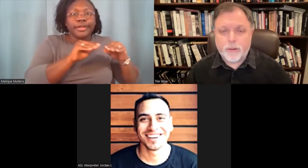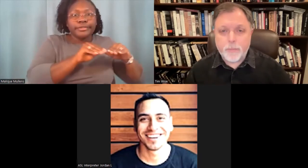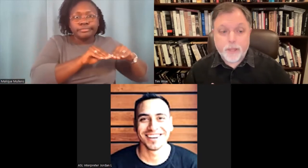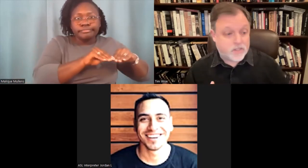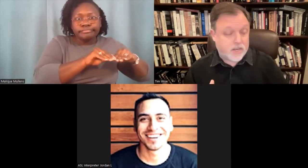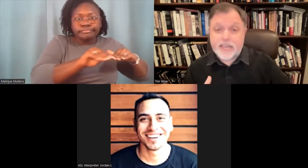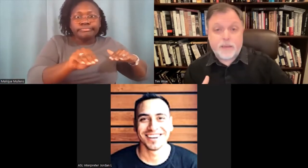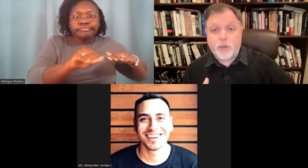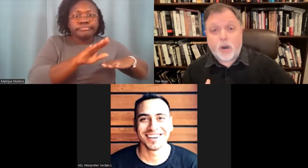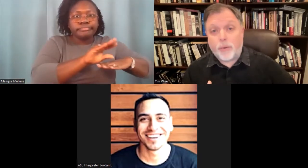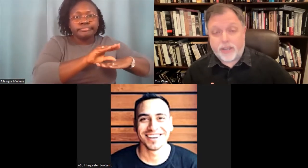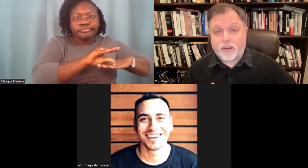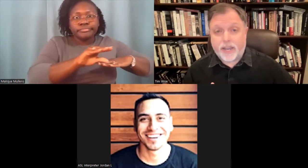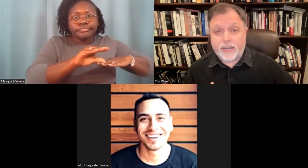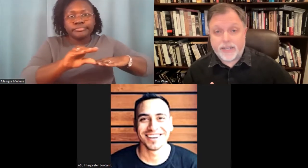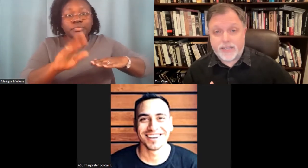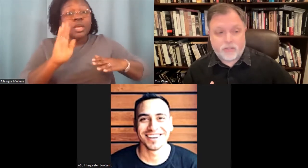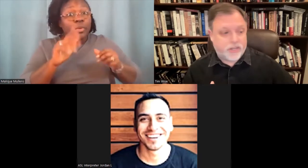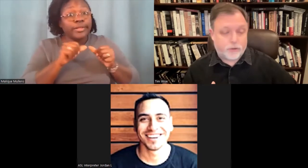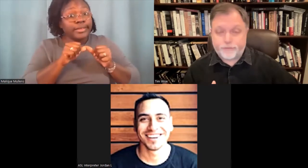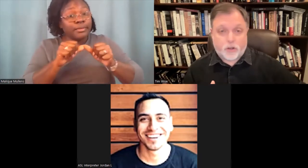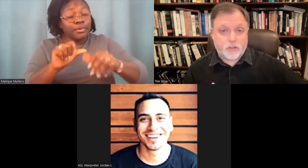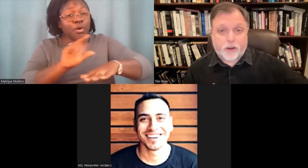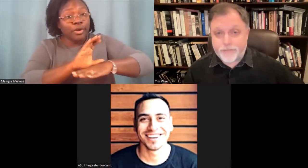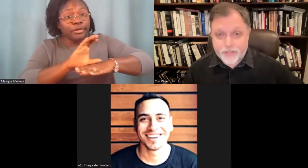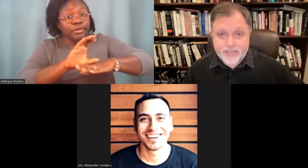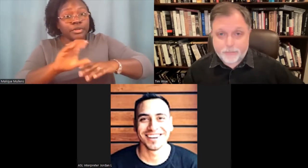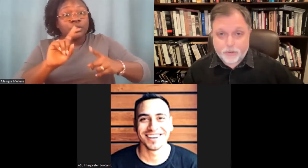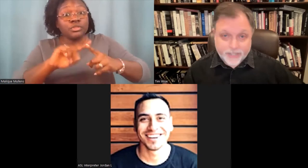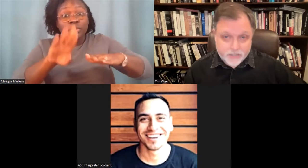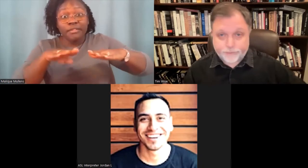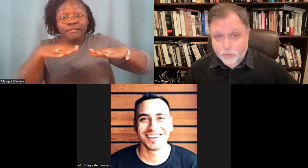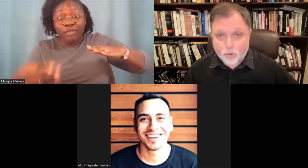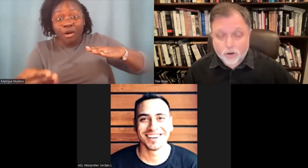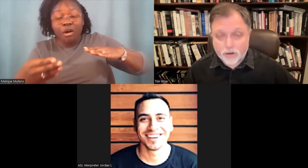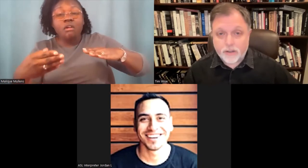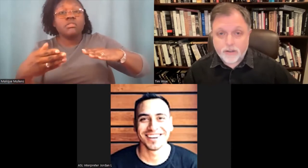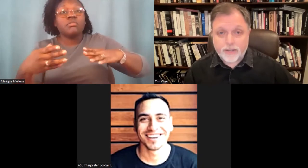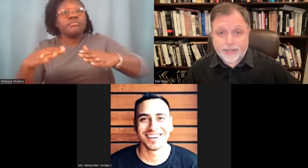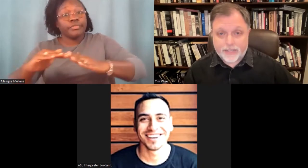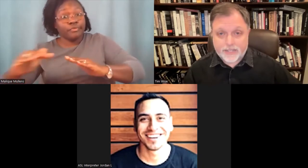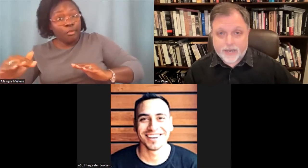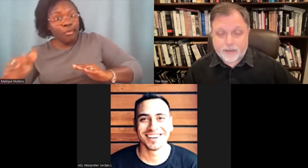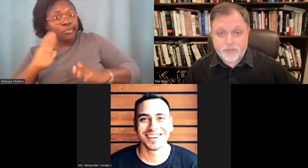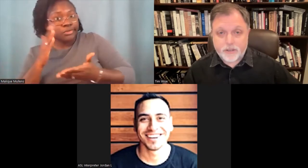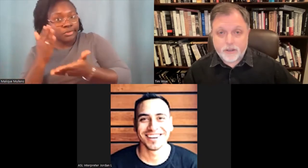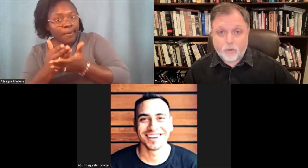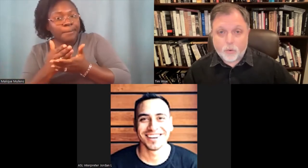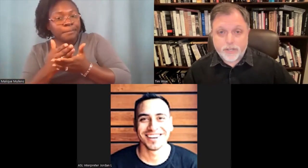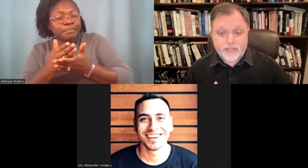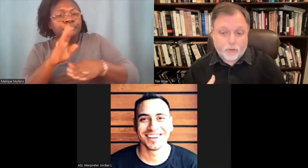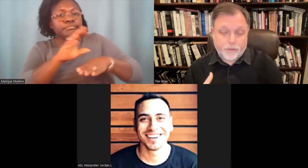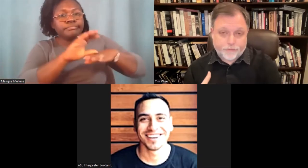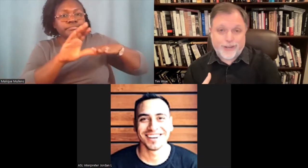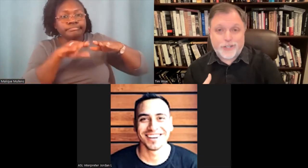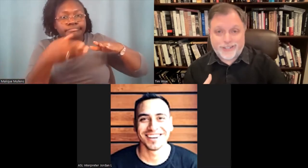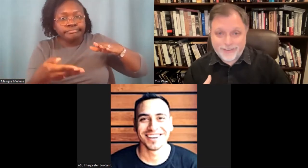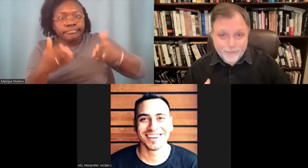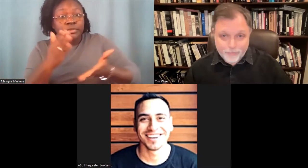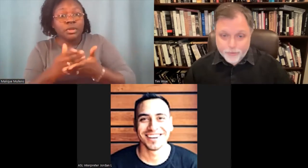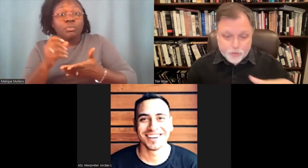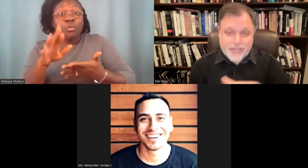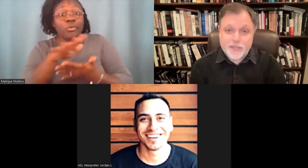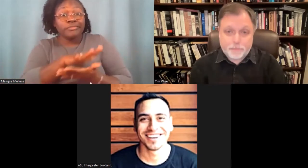table, it's going to keep going, right, until it either falls off the table, hits the floor, and it stops, or until the